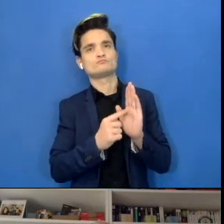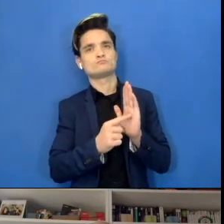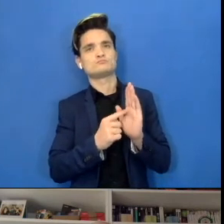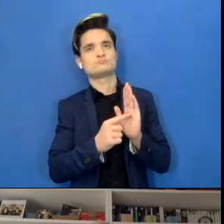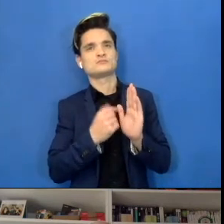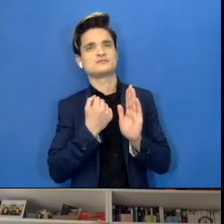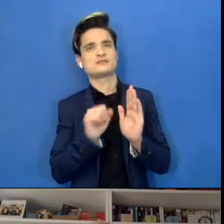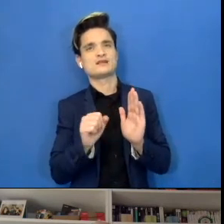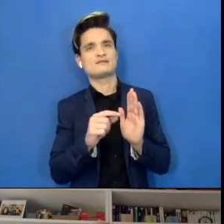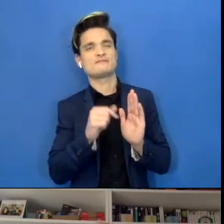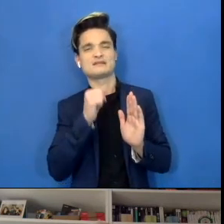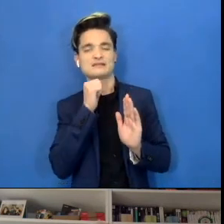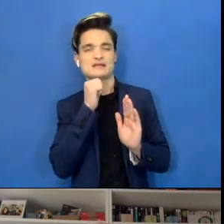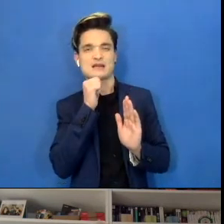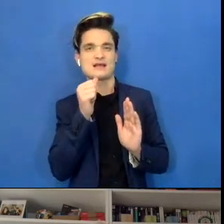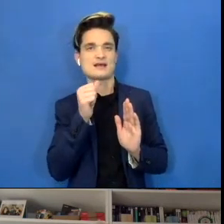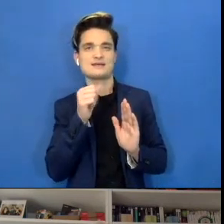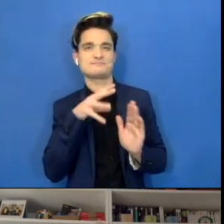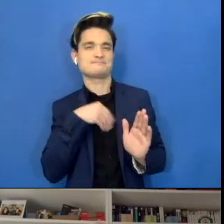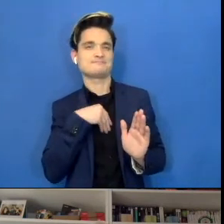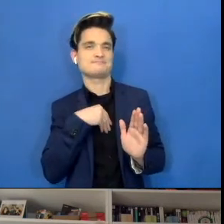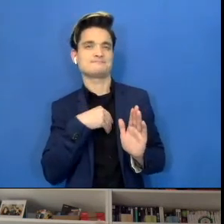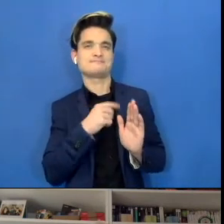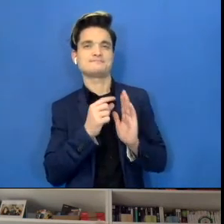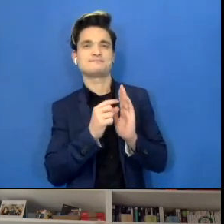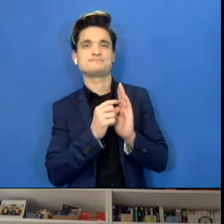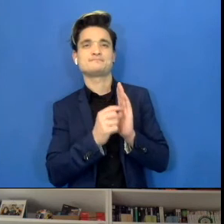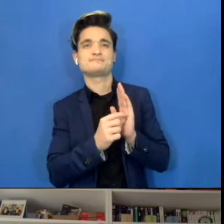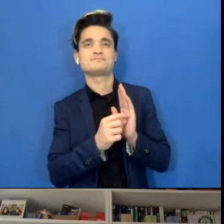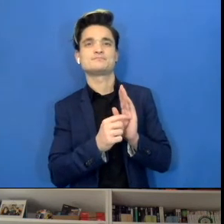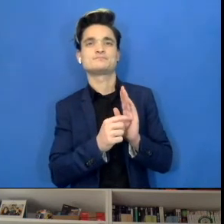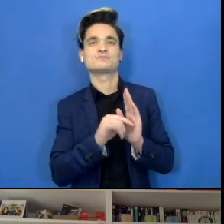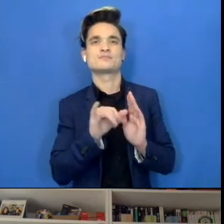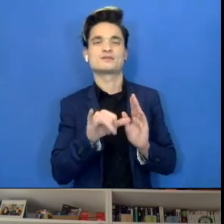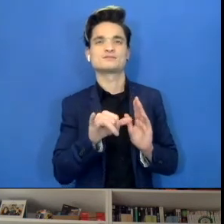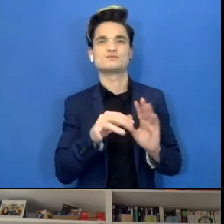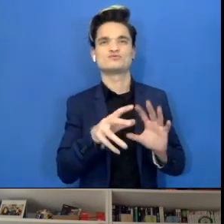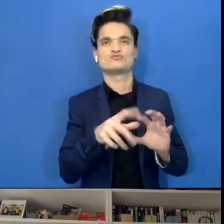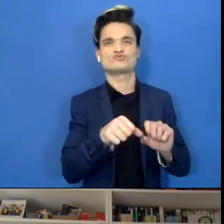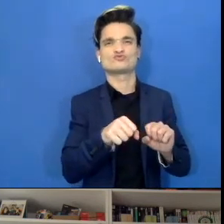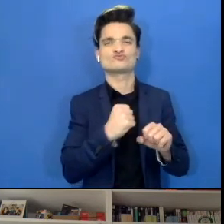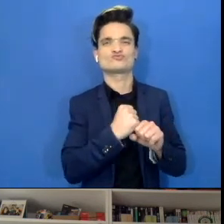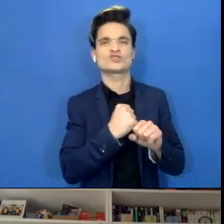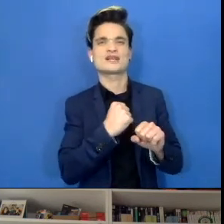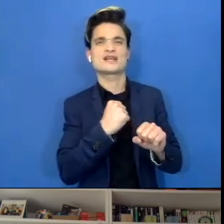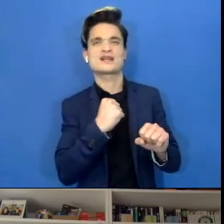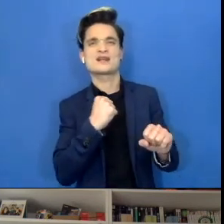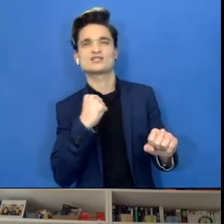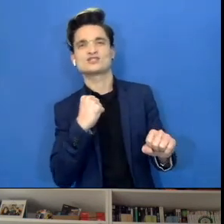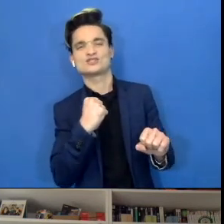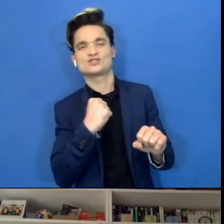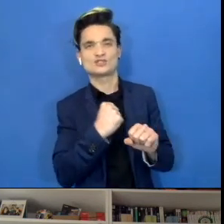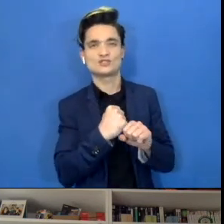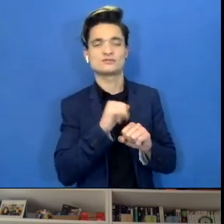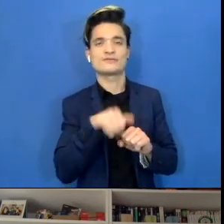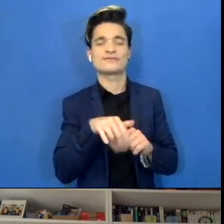is your stretch zone. And the stretch zone is actually an interesting place to be. As a performer, as an actor, it allows you to let go a little